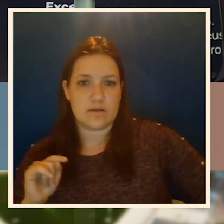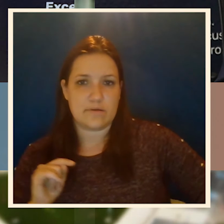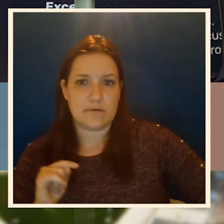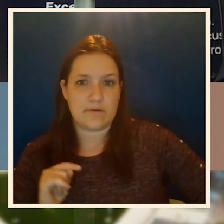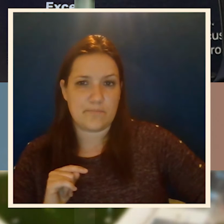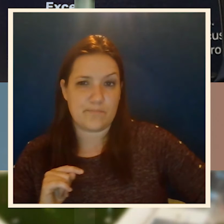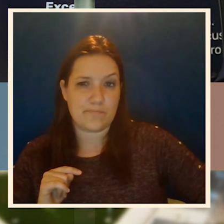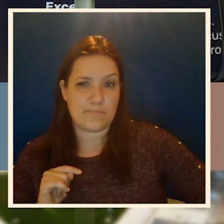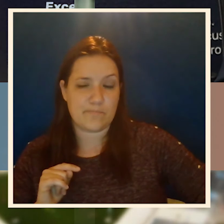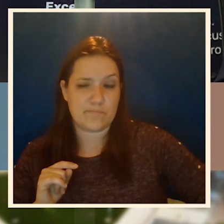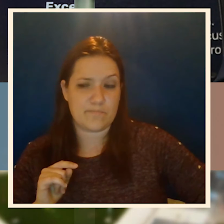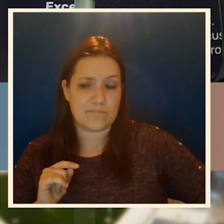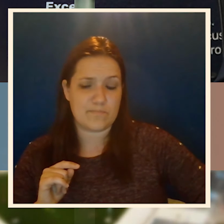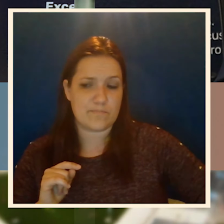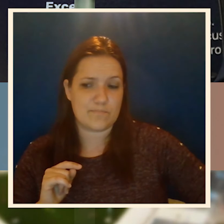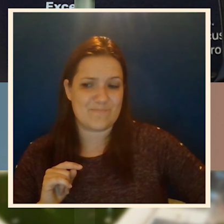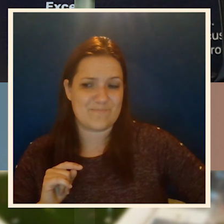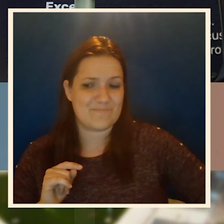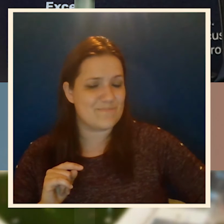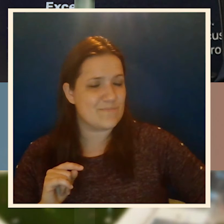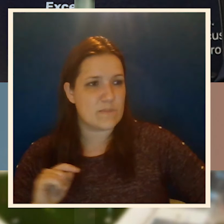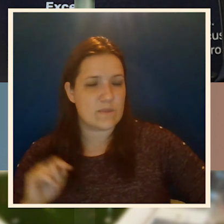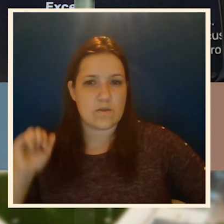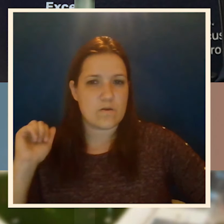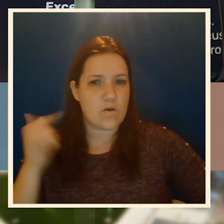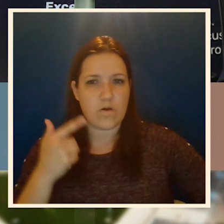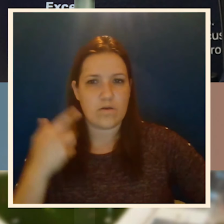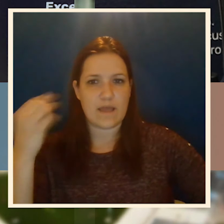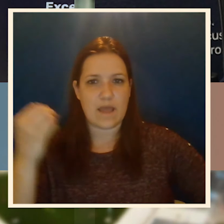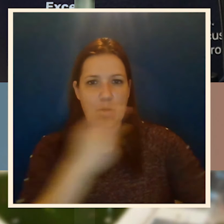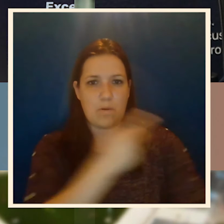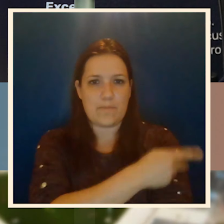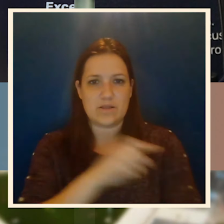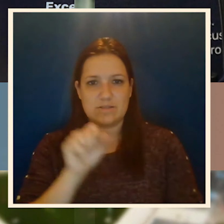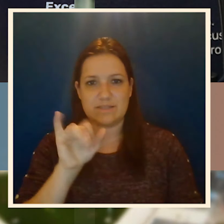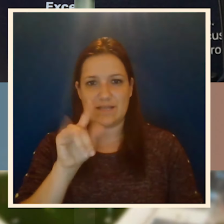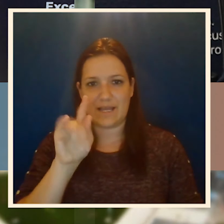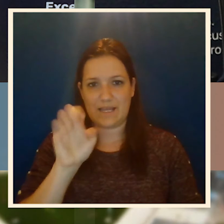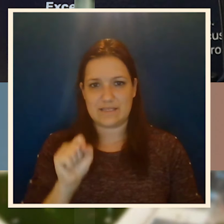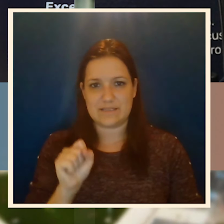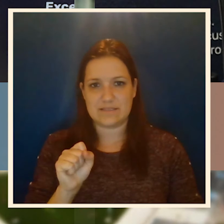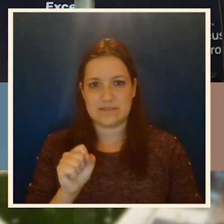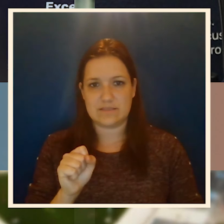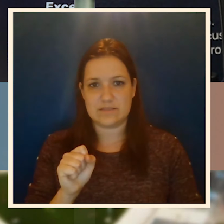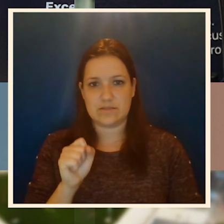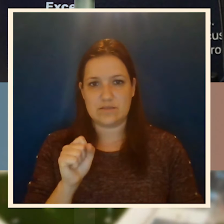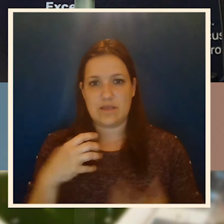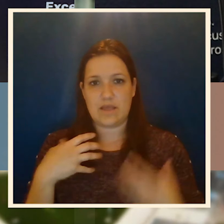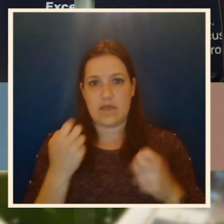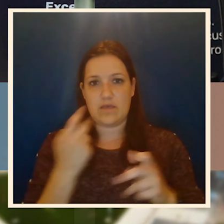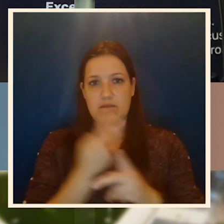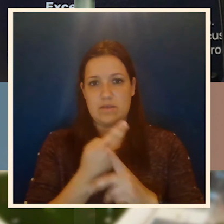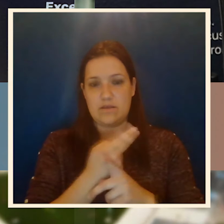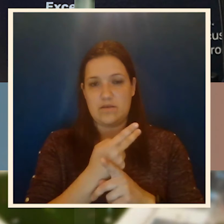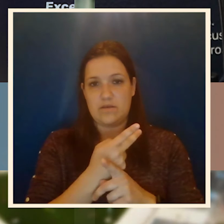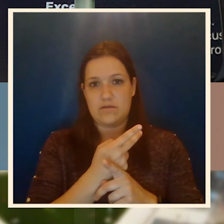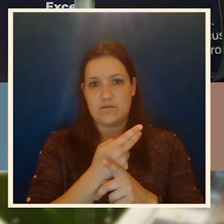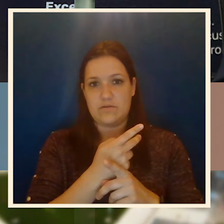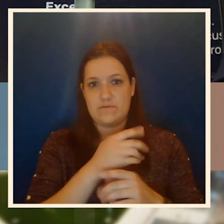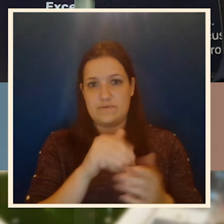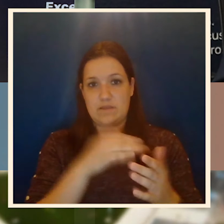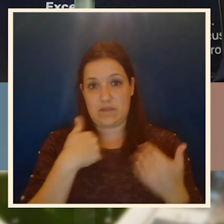Okay. Again, all of those outpatient sites are healthcare facilities owned and